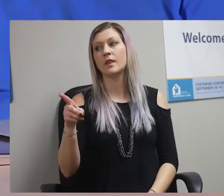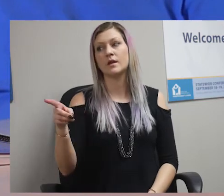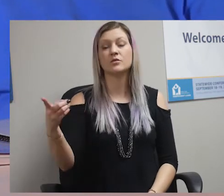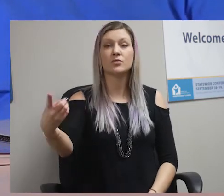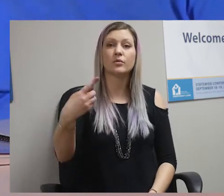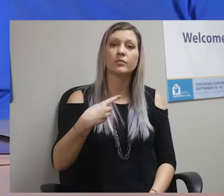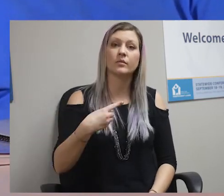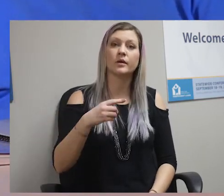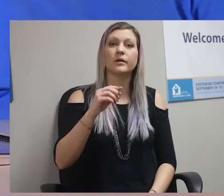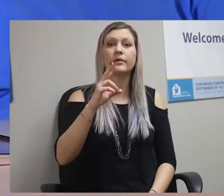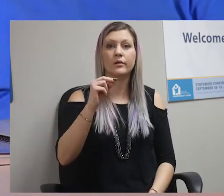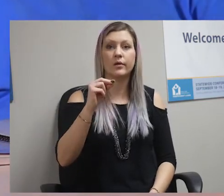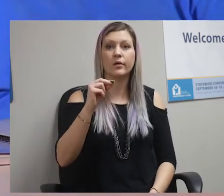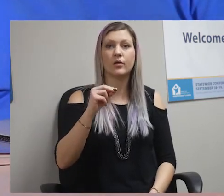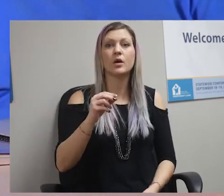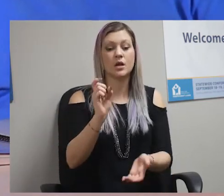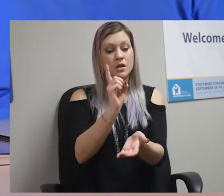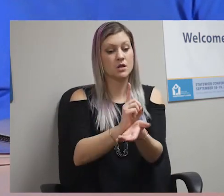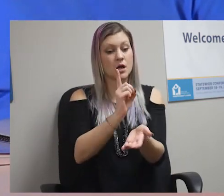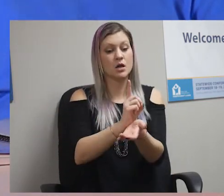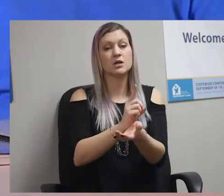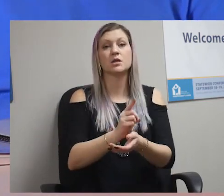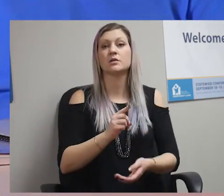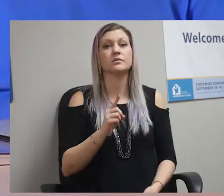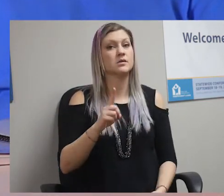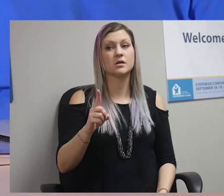my doctor saying that I had dementia